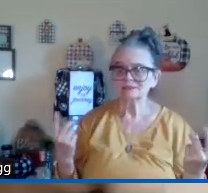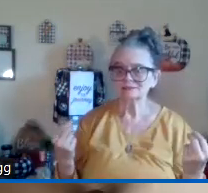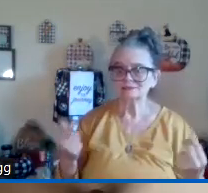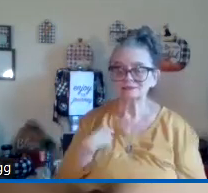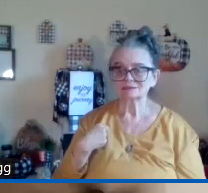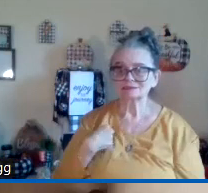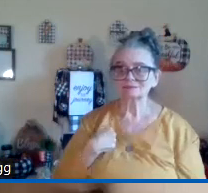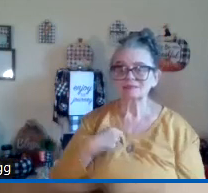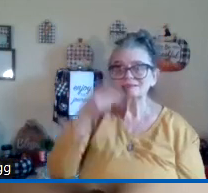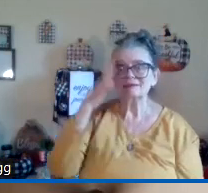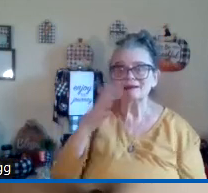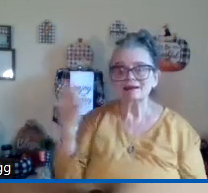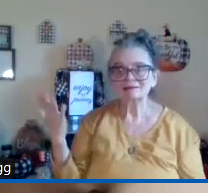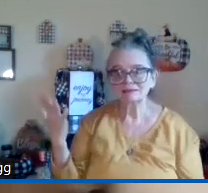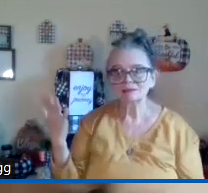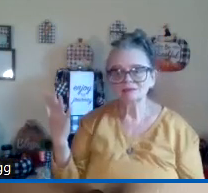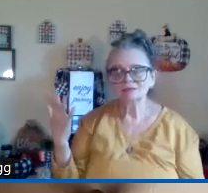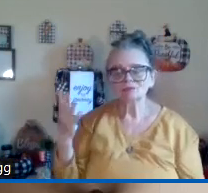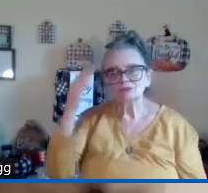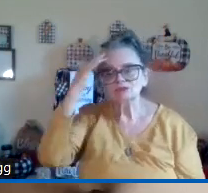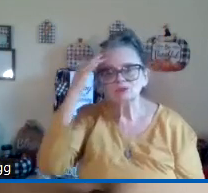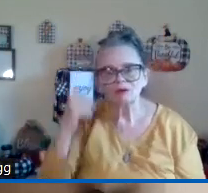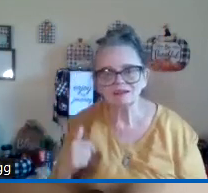feel good, you're actually making